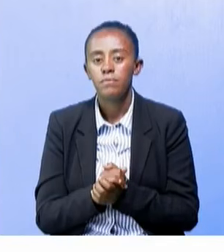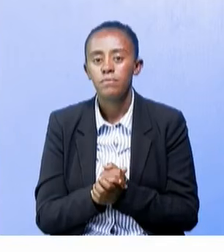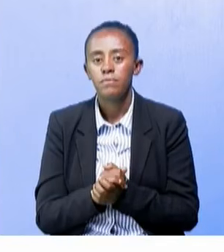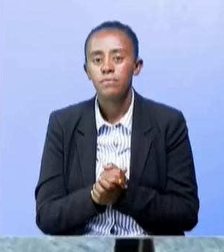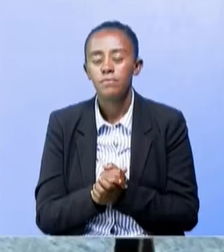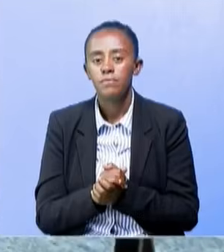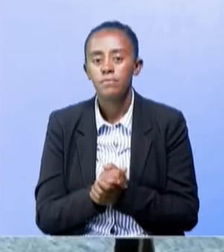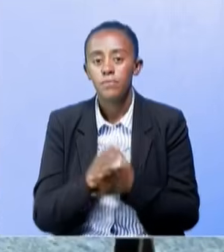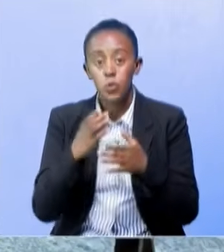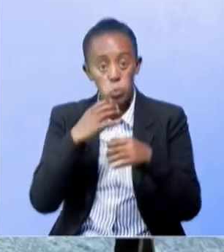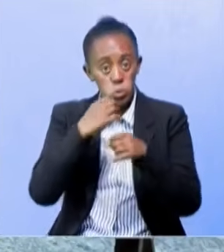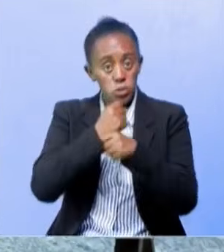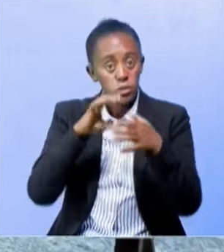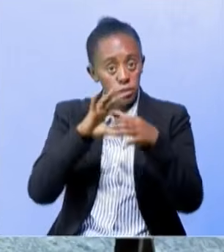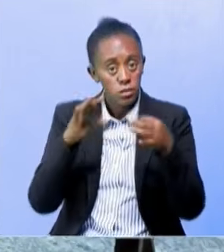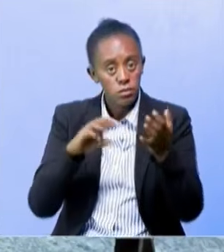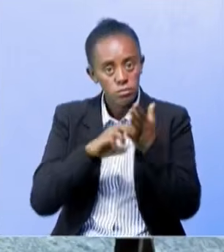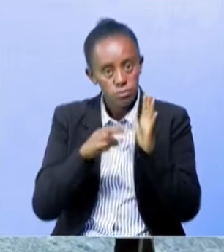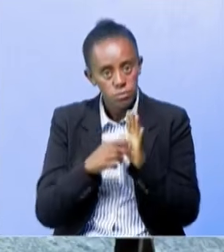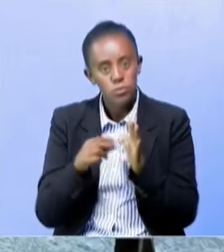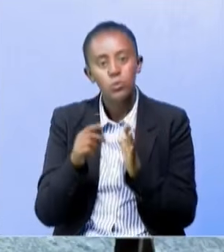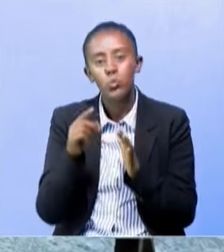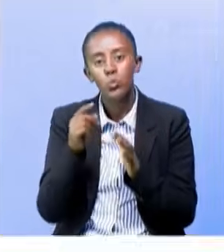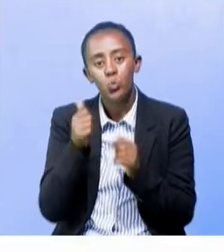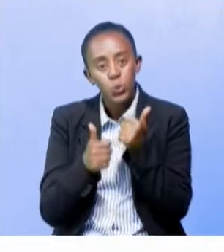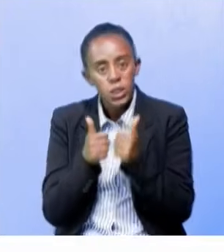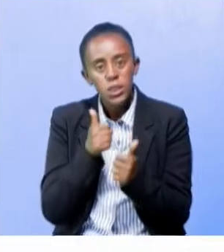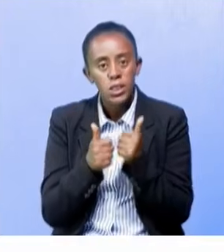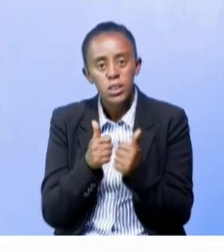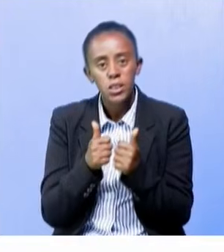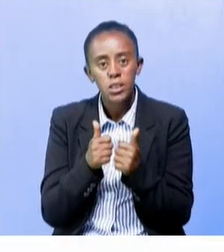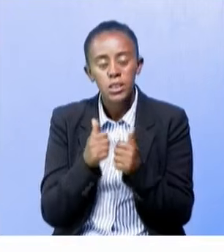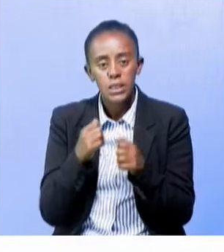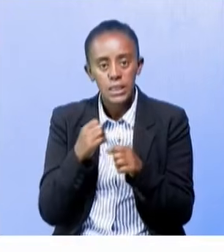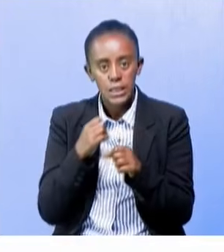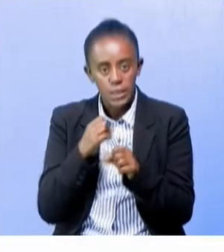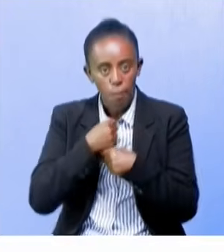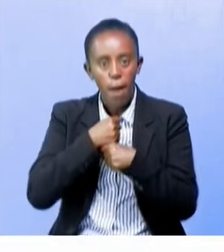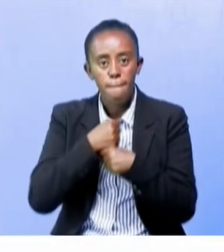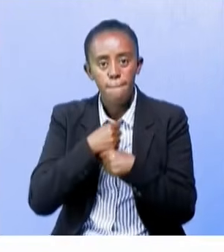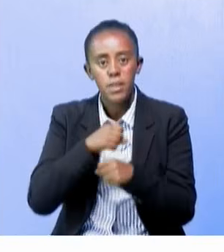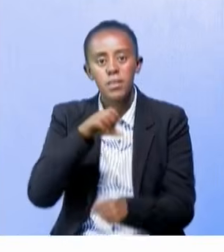Concluding sentence is the sentence which sum